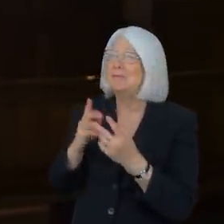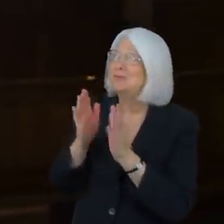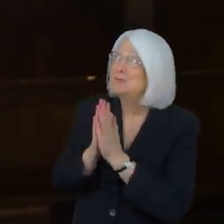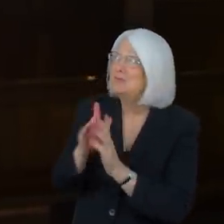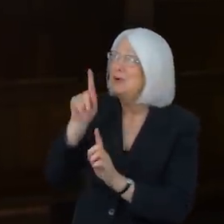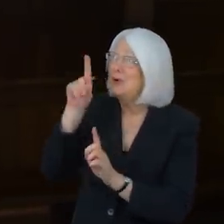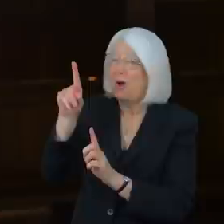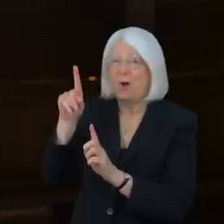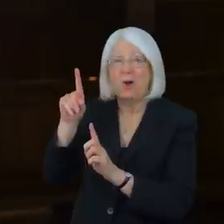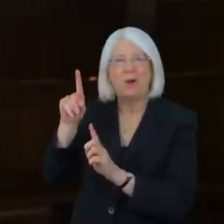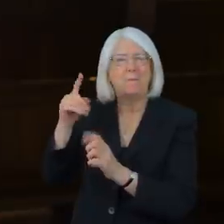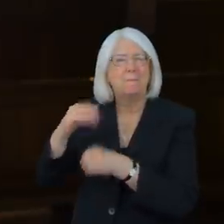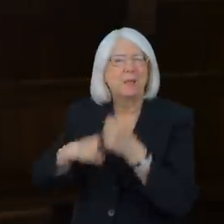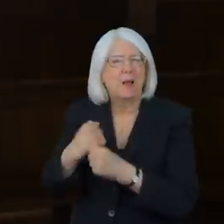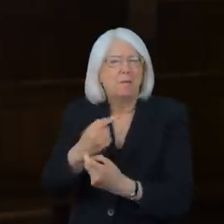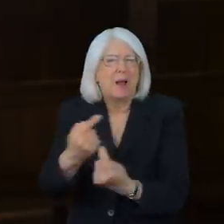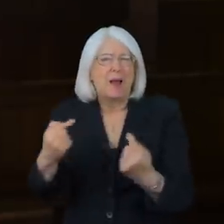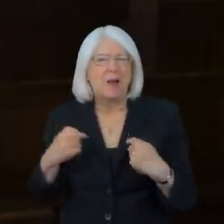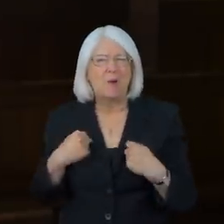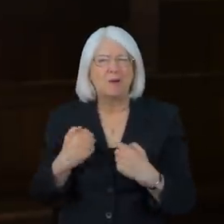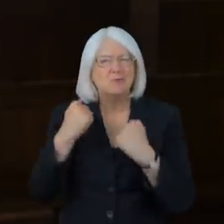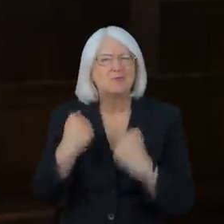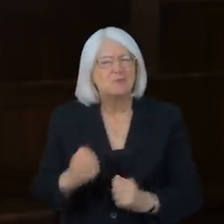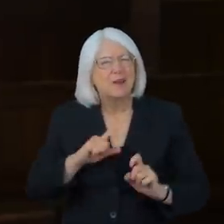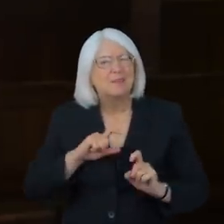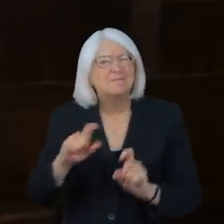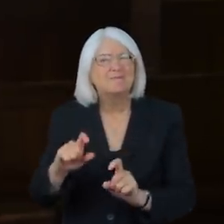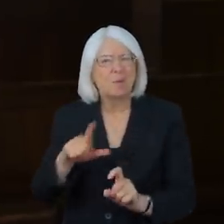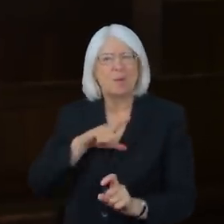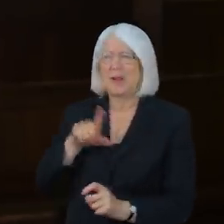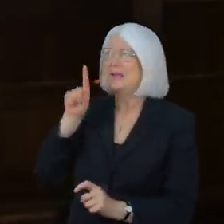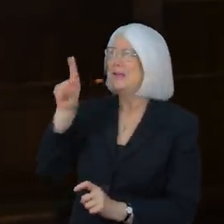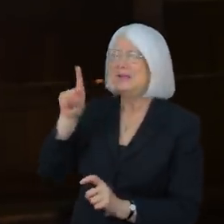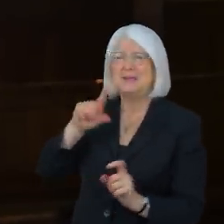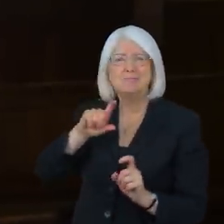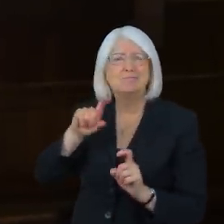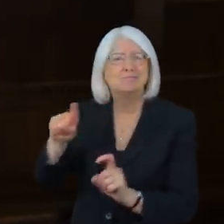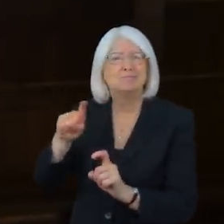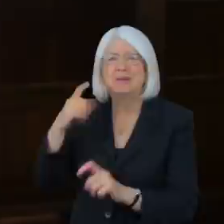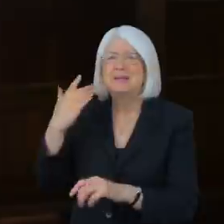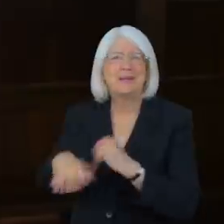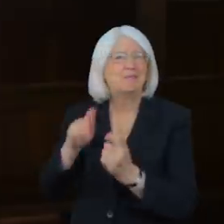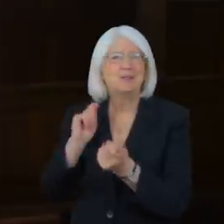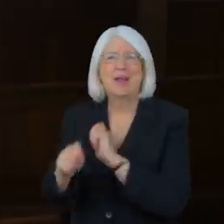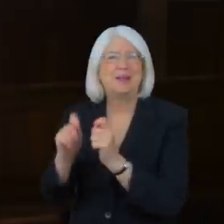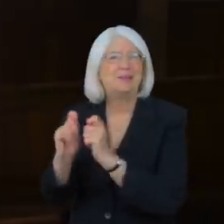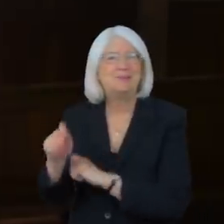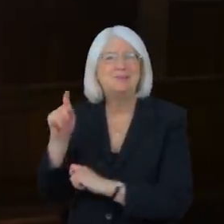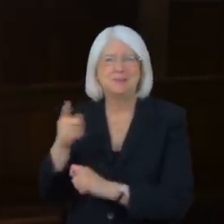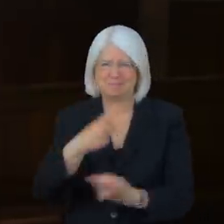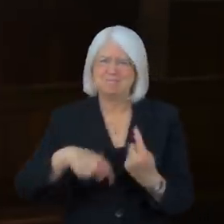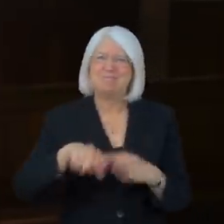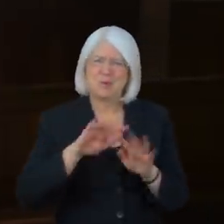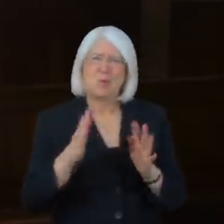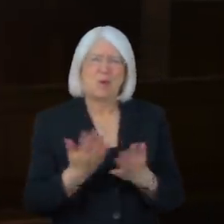and stay of all of us, who alone remains unmoved in all the changes and chances of this world, might grant